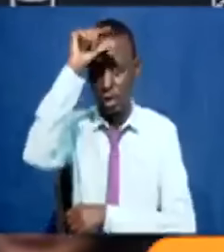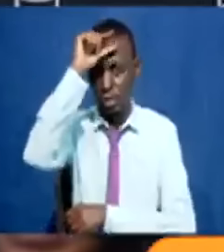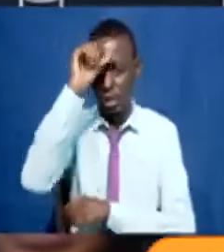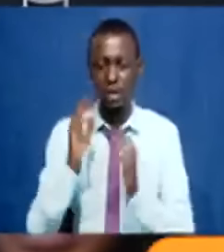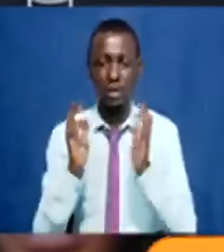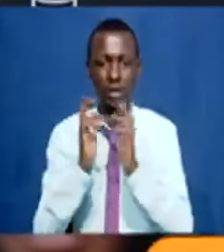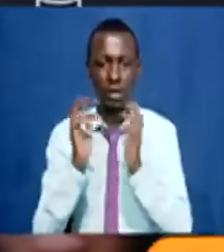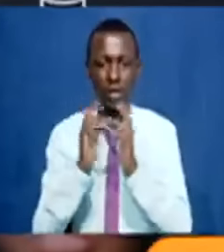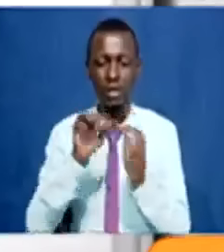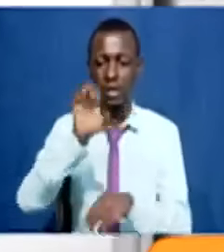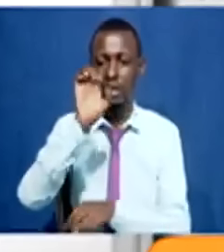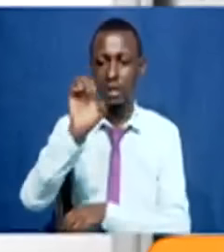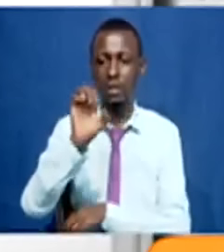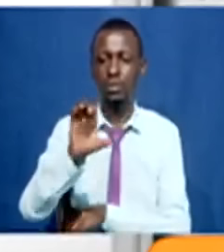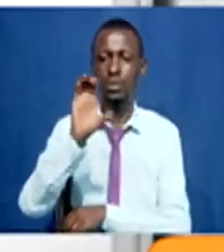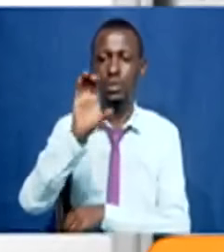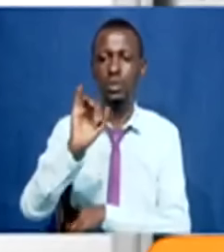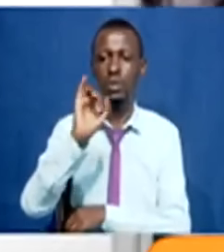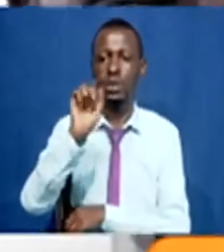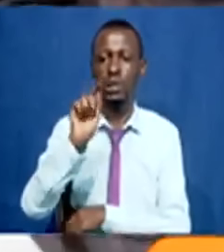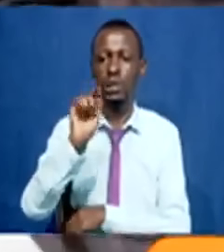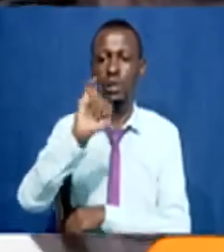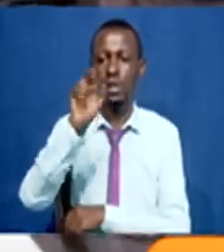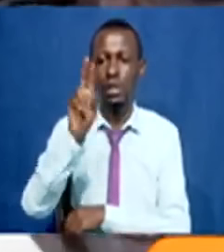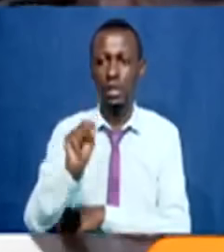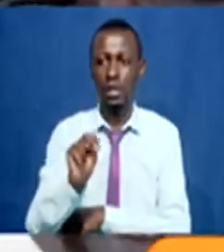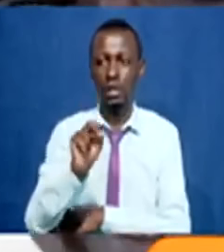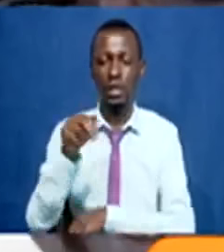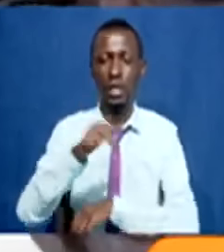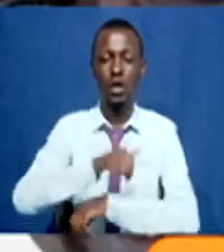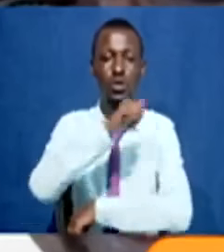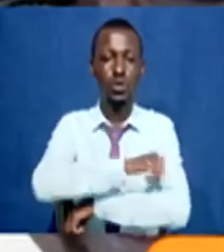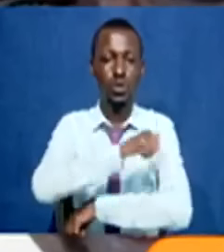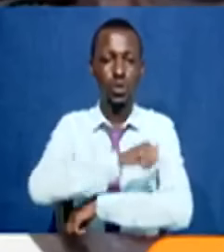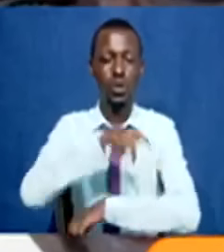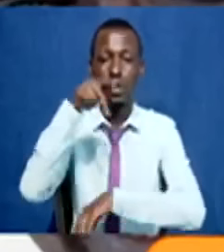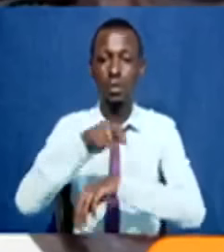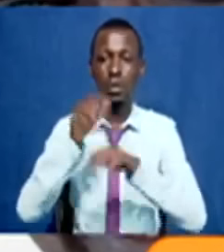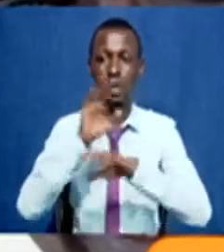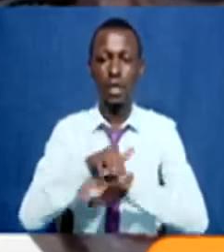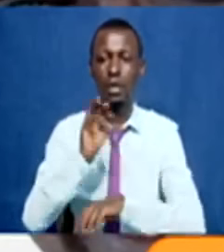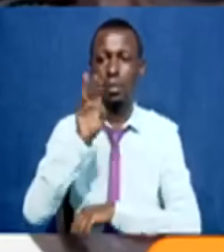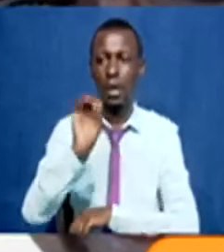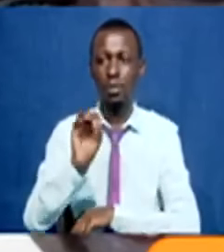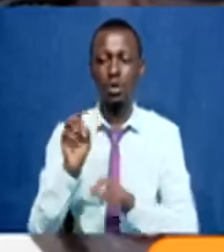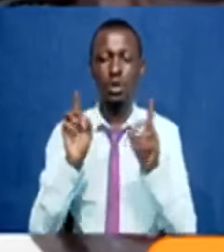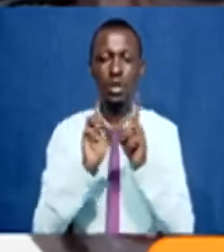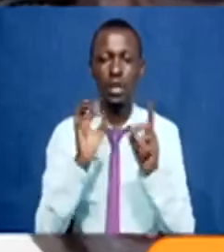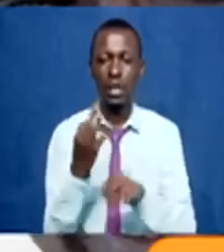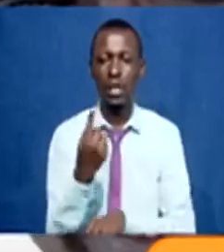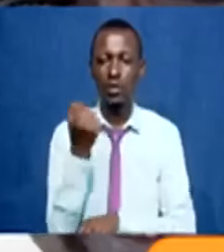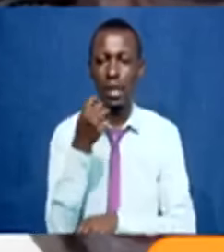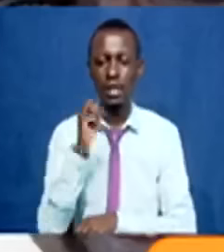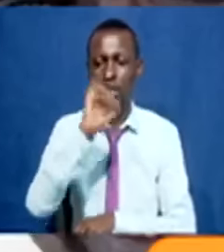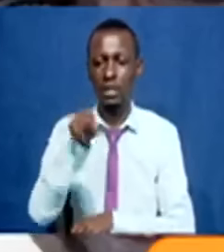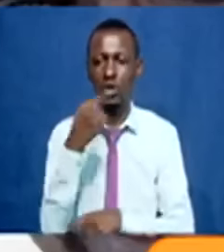platform eCitizen. A memo to all national school principals dated 31st January